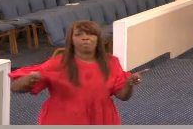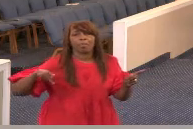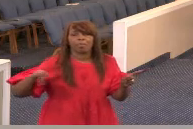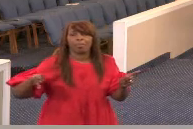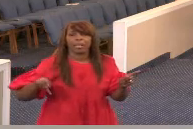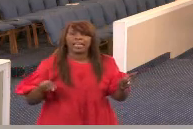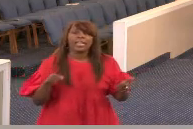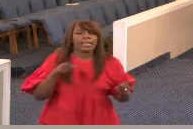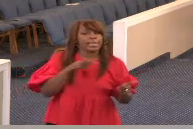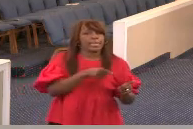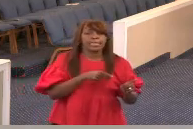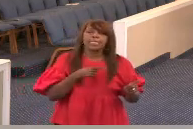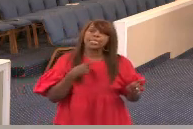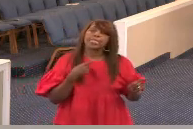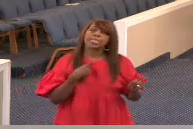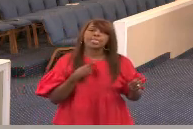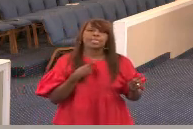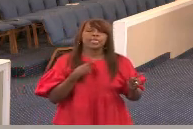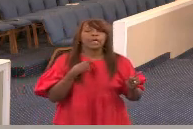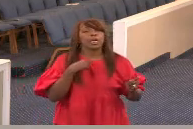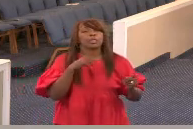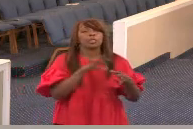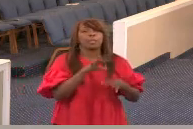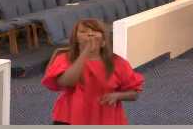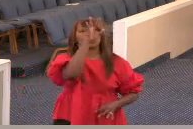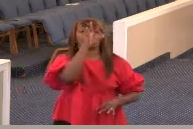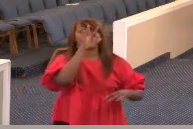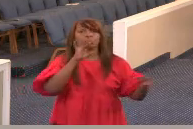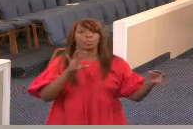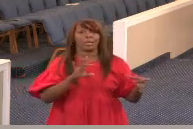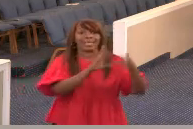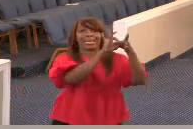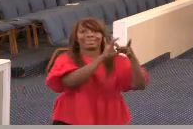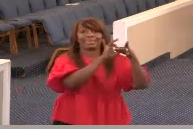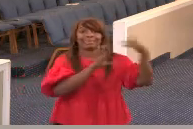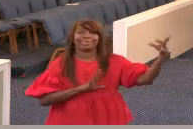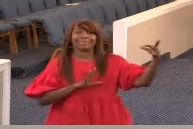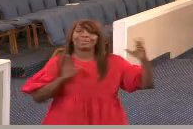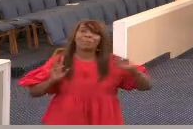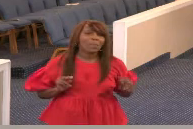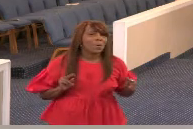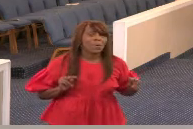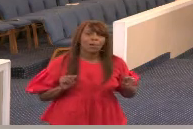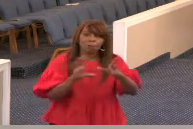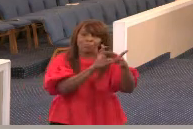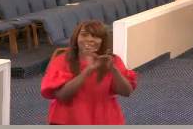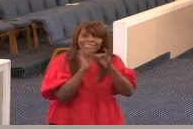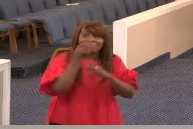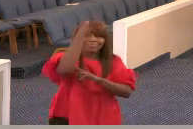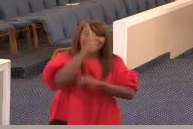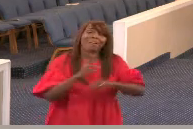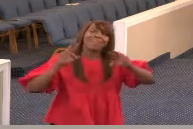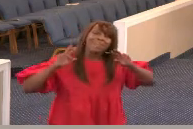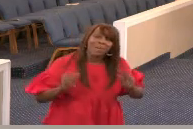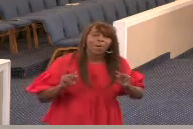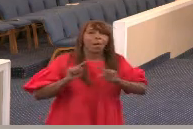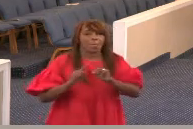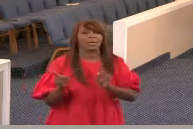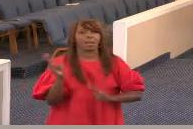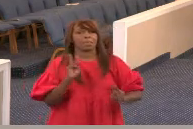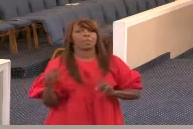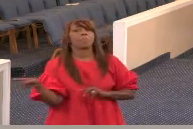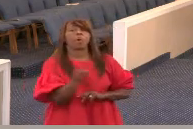This owner had no spiritual connection, had no relationship with God, but in the sight of the world,